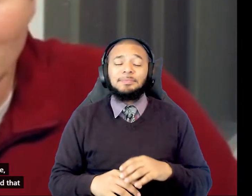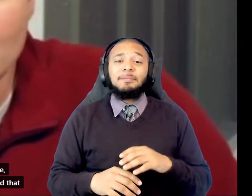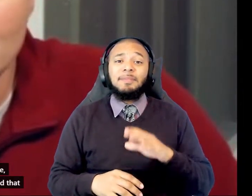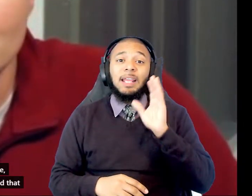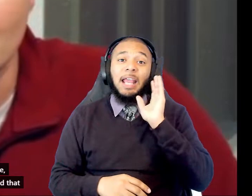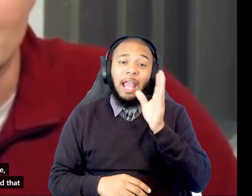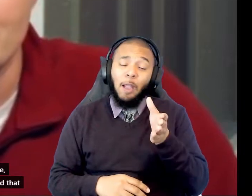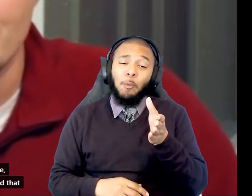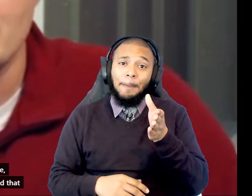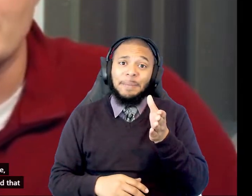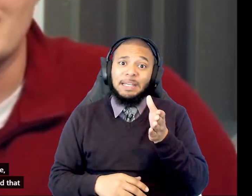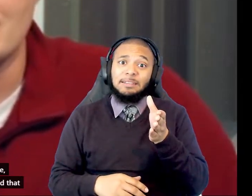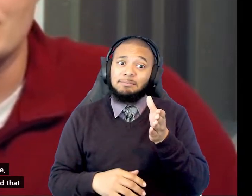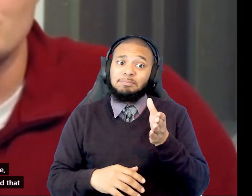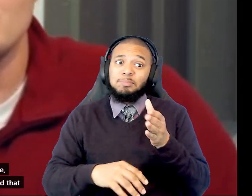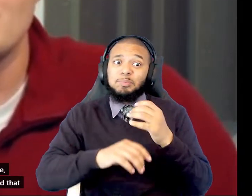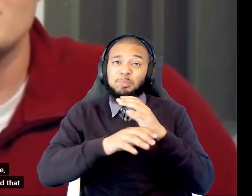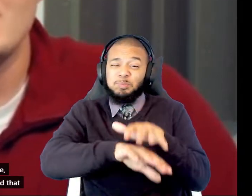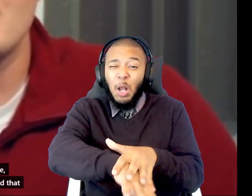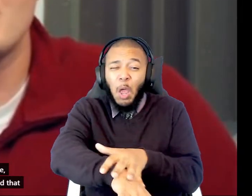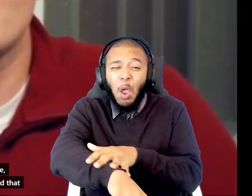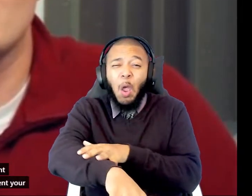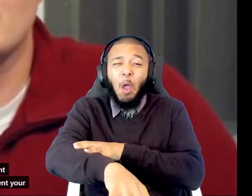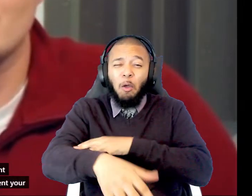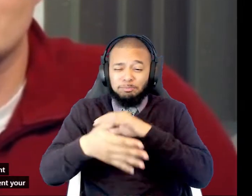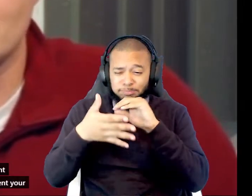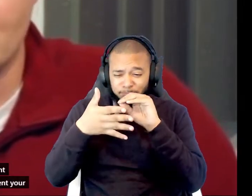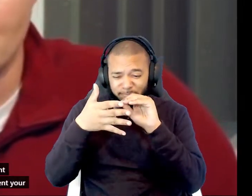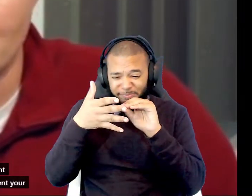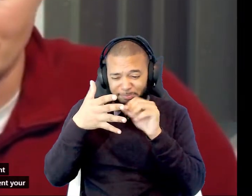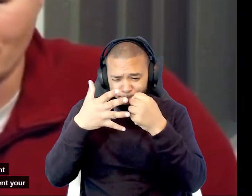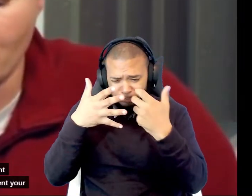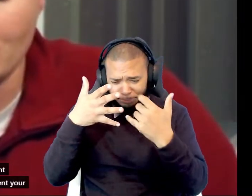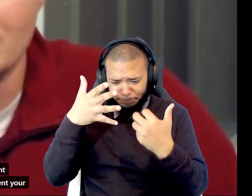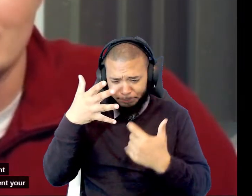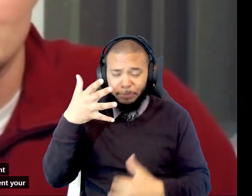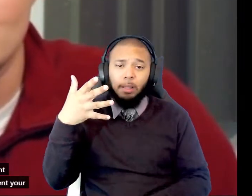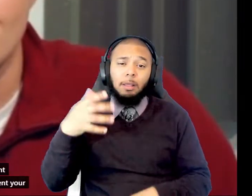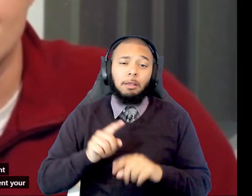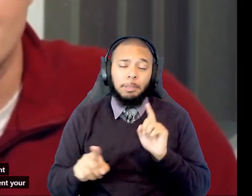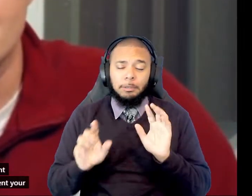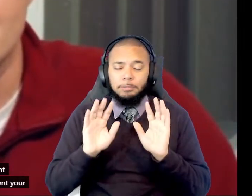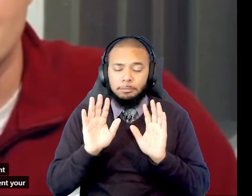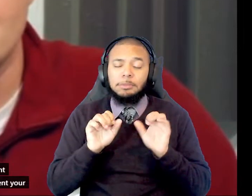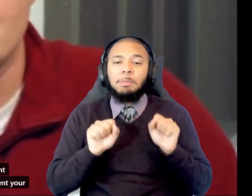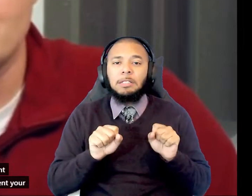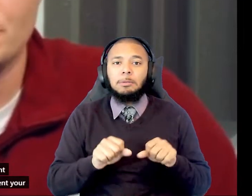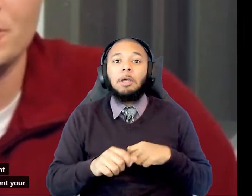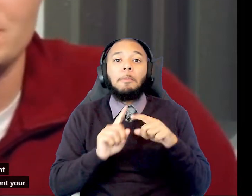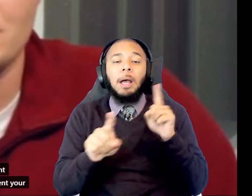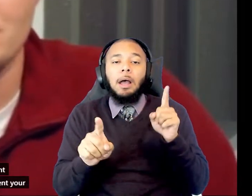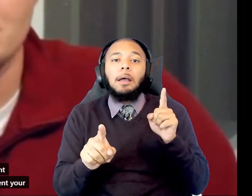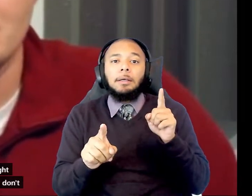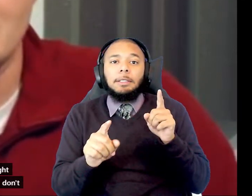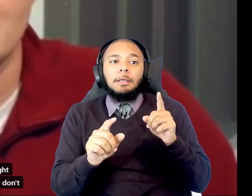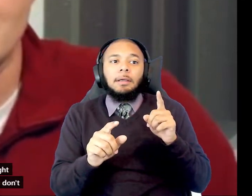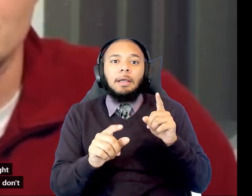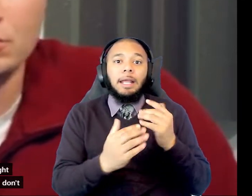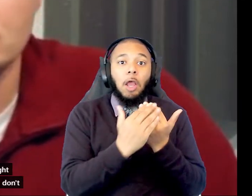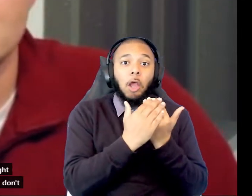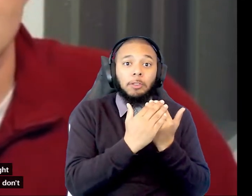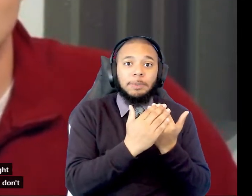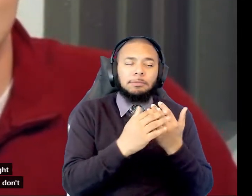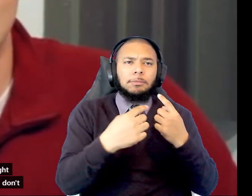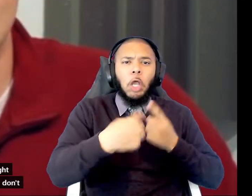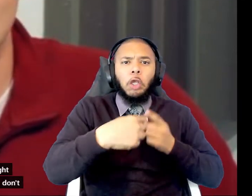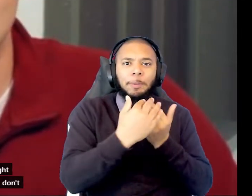take a while, but you could do it. You just understand that when it comes to an argument sandwich, you alternate. You present your data and then